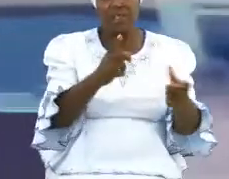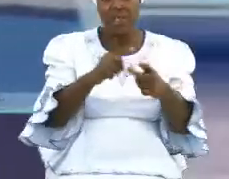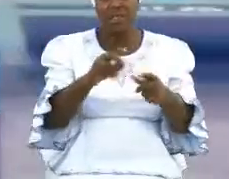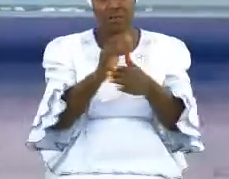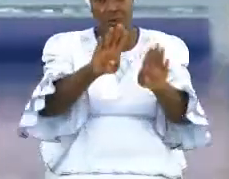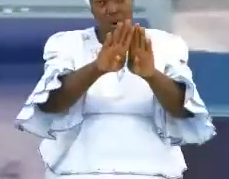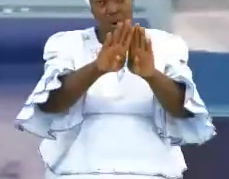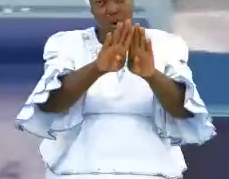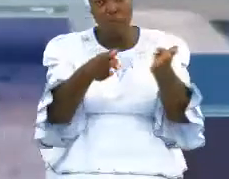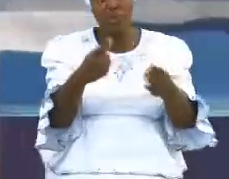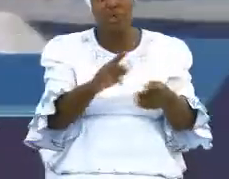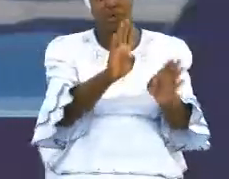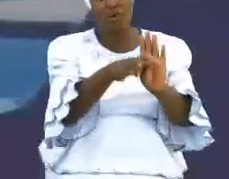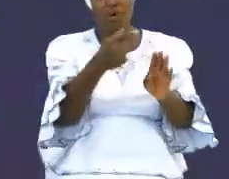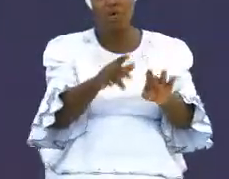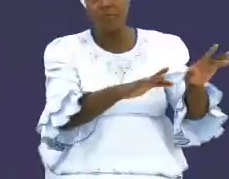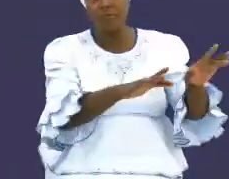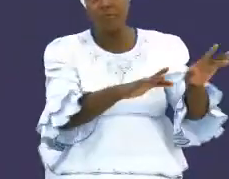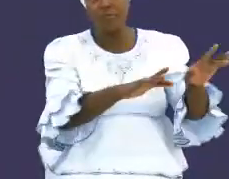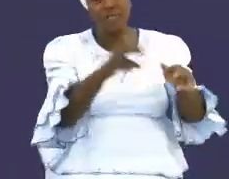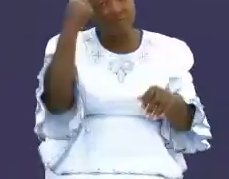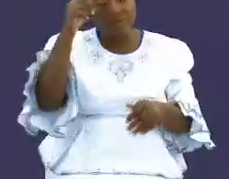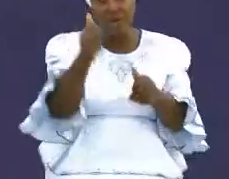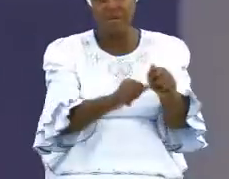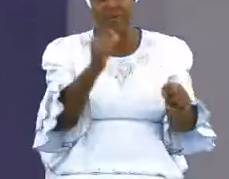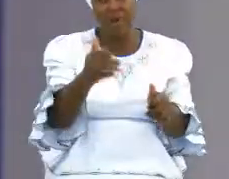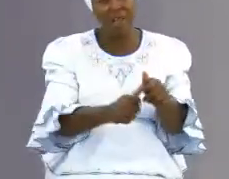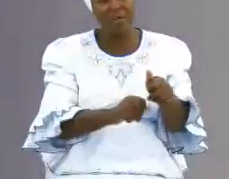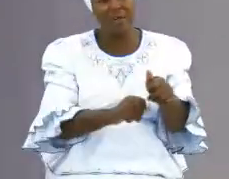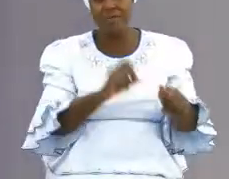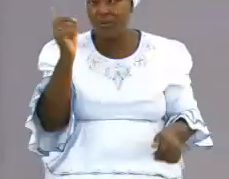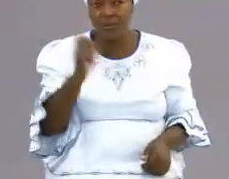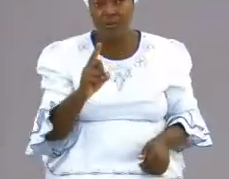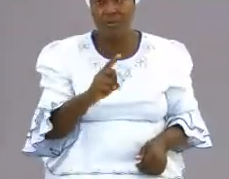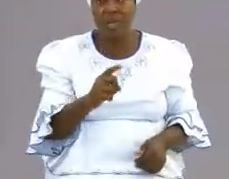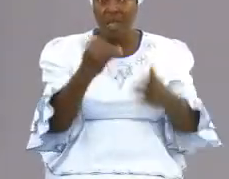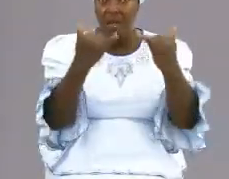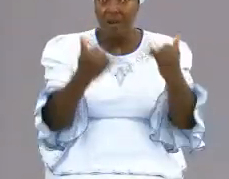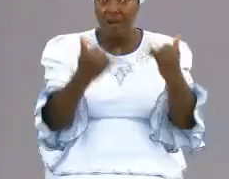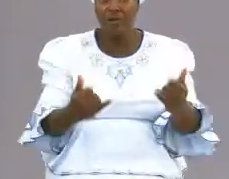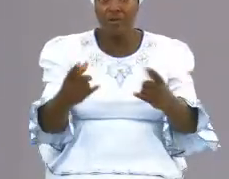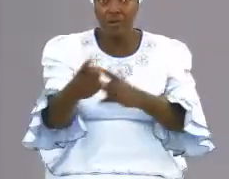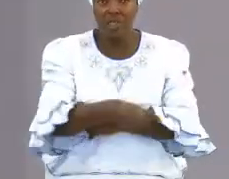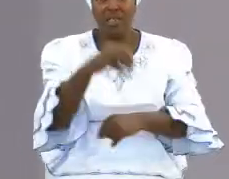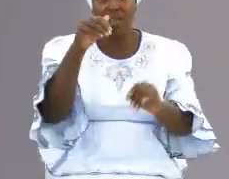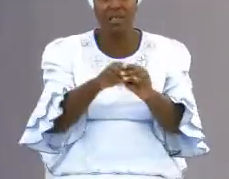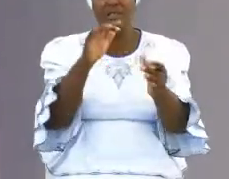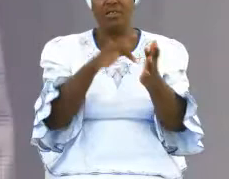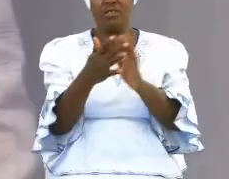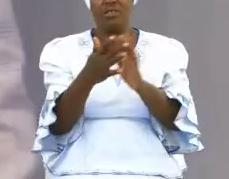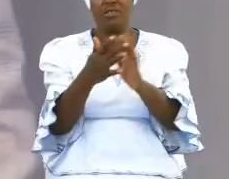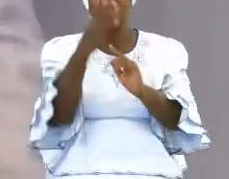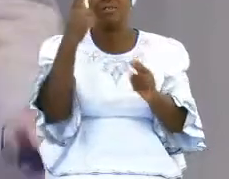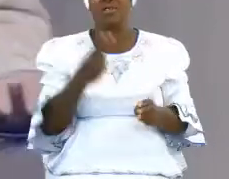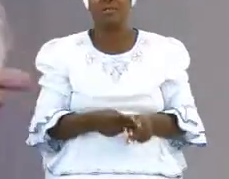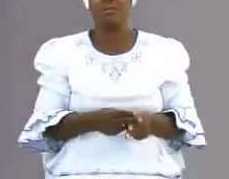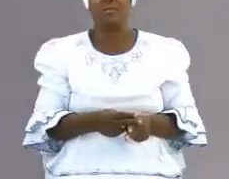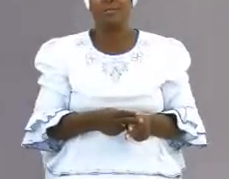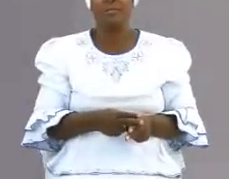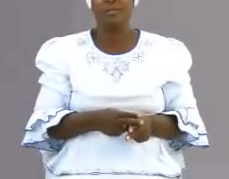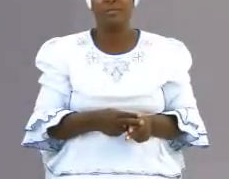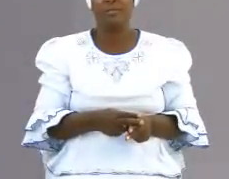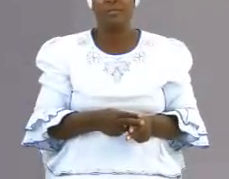of mercy for everyone, everywhere, today, in Jesus' name.